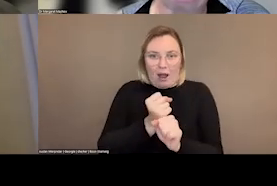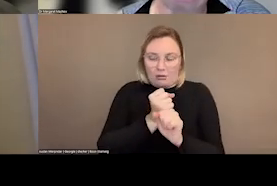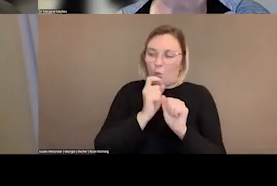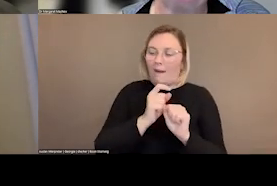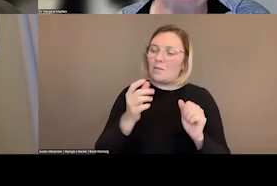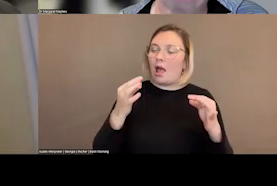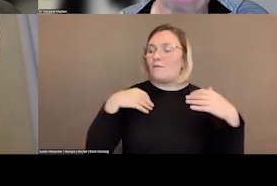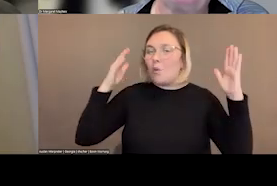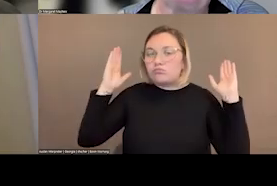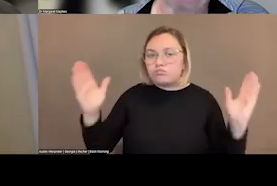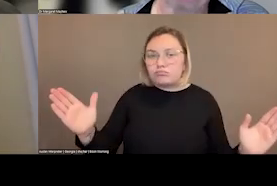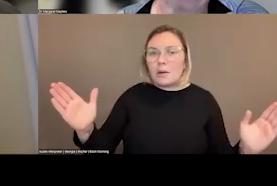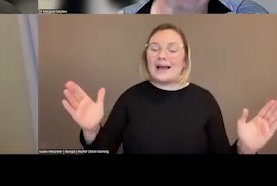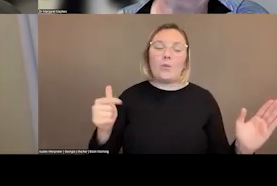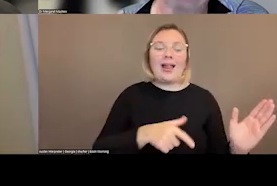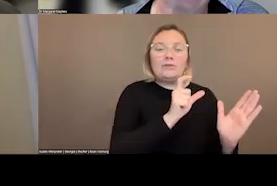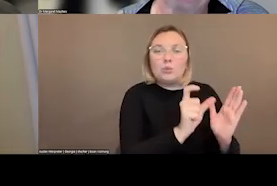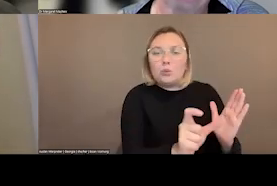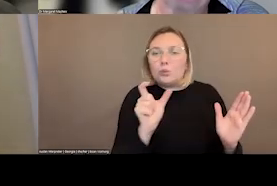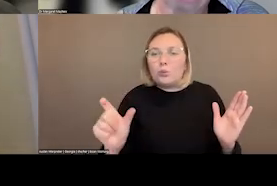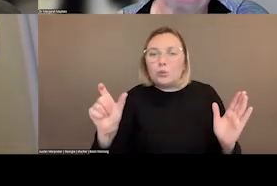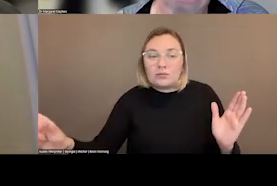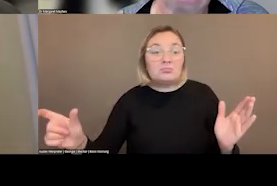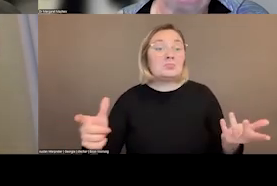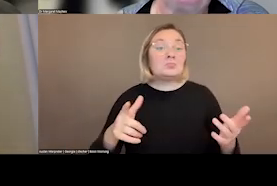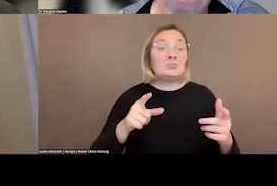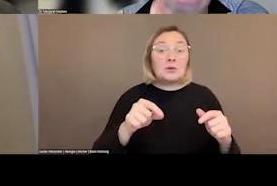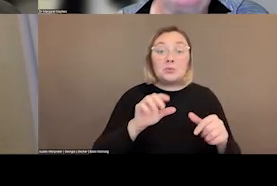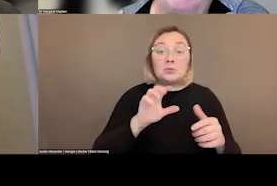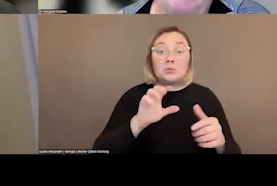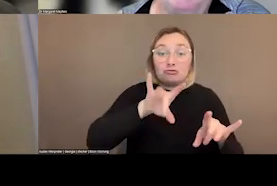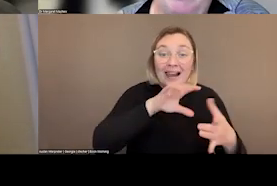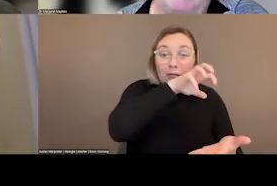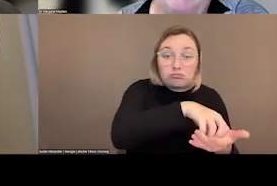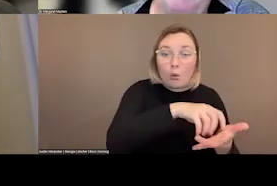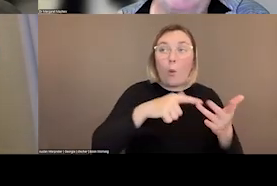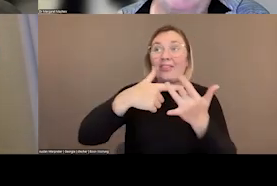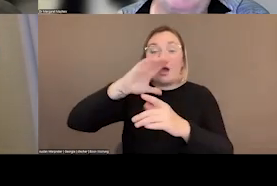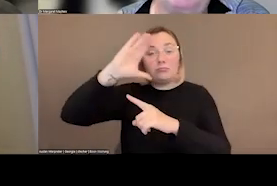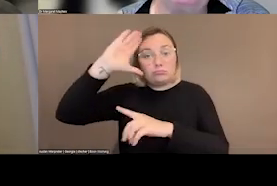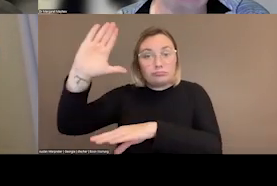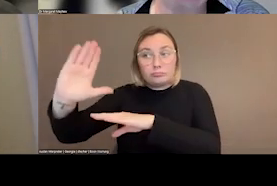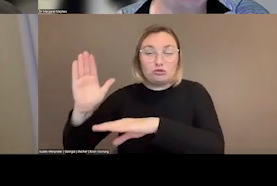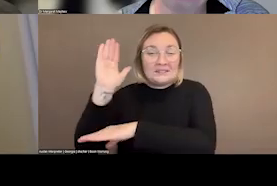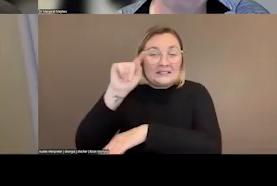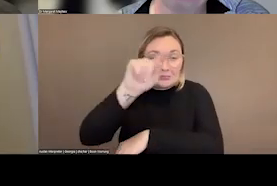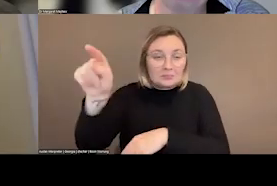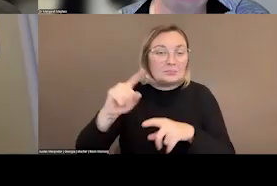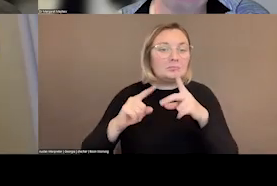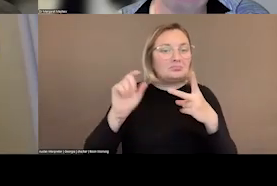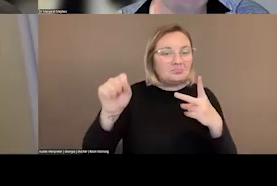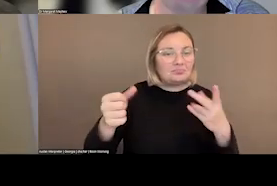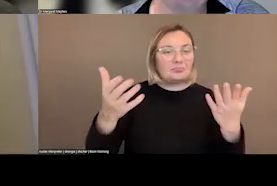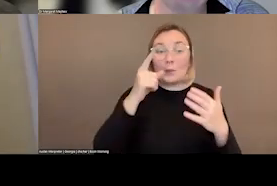work. Mhm. Main location, is it in Australia or another country? Australia, pop a thing there. Or we'd say